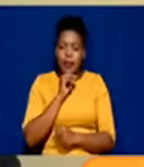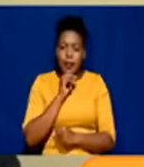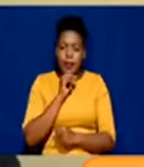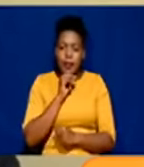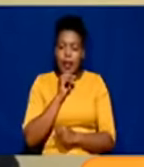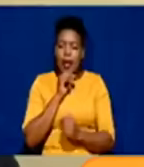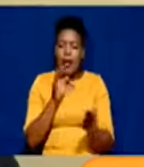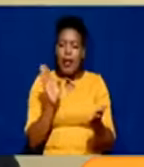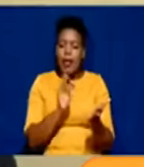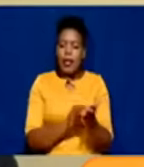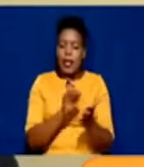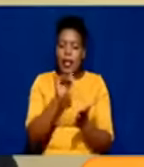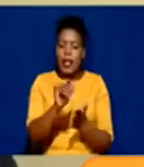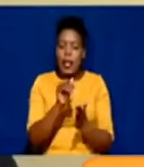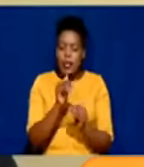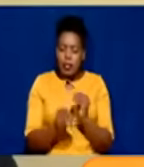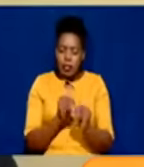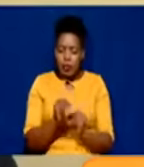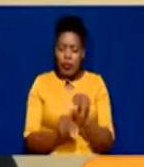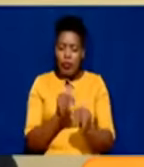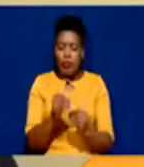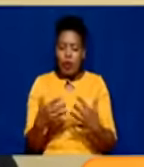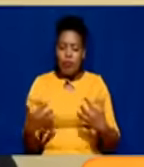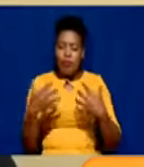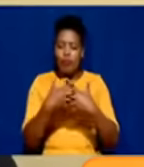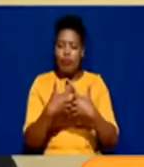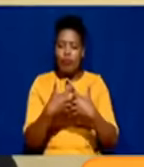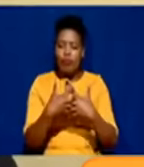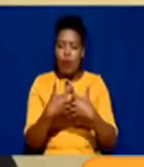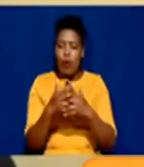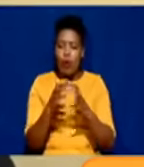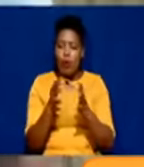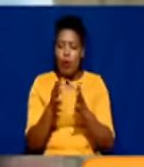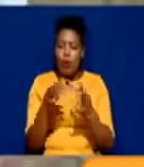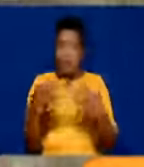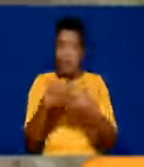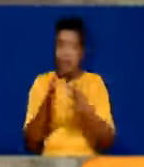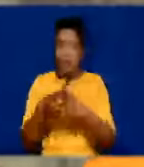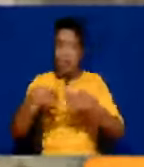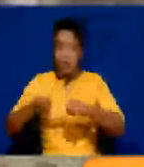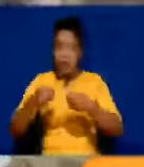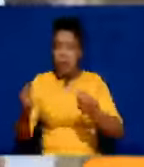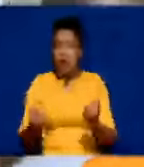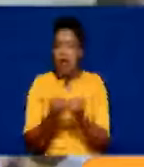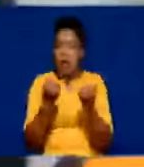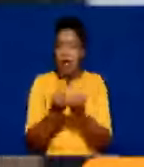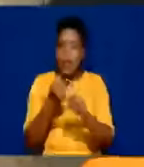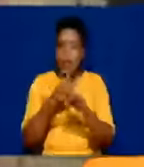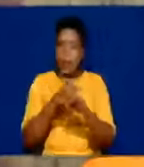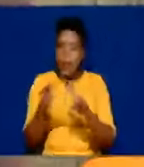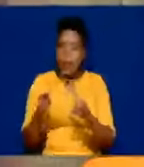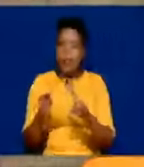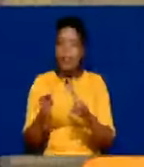And this is consistent with a motor vehicle accident. However, the late